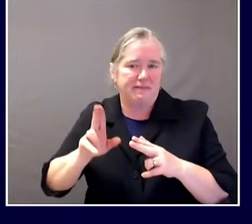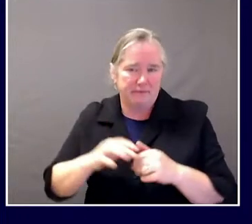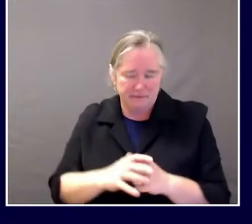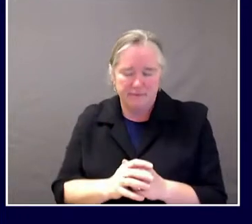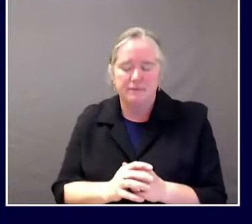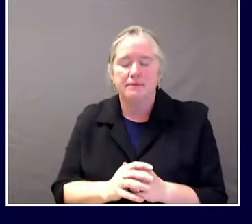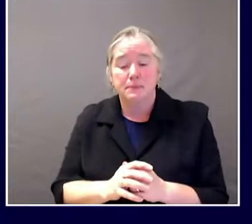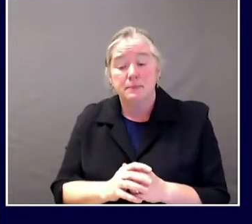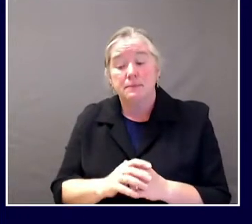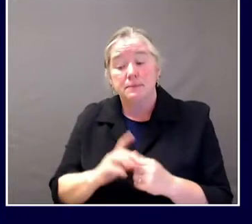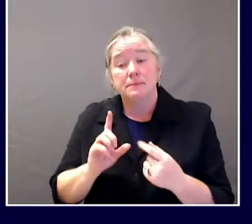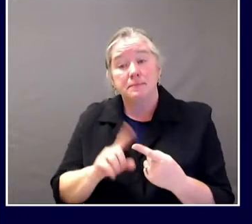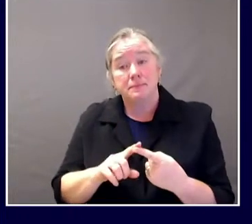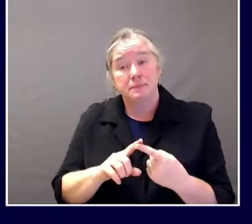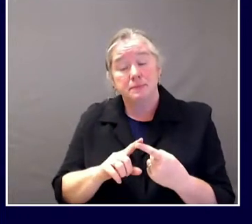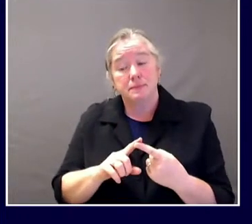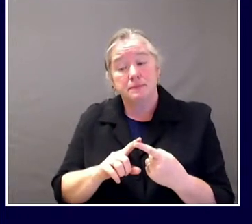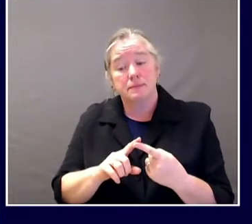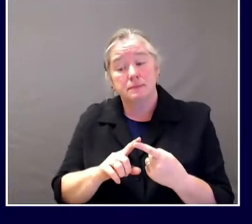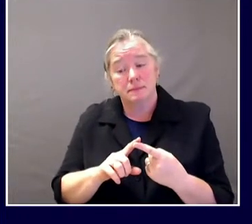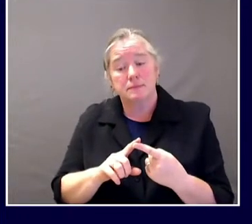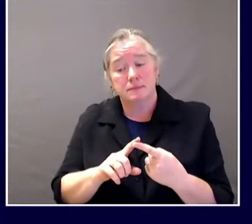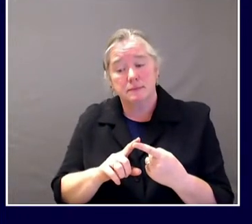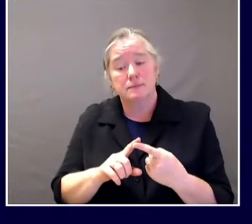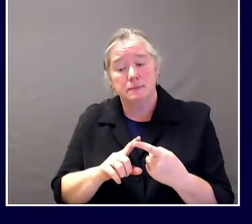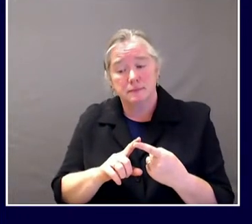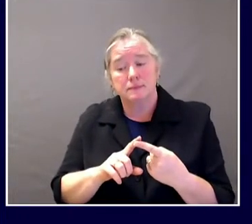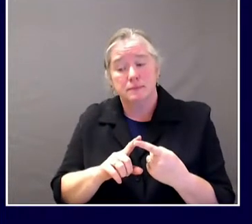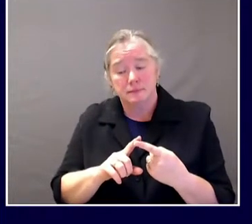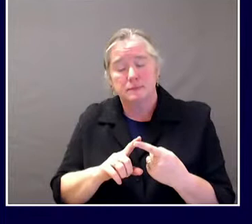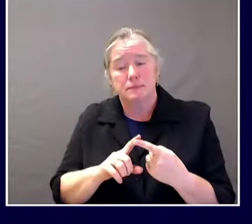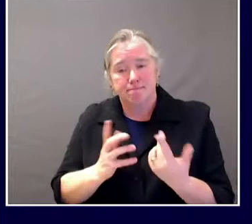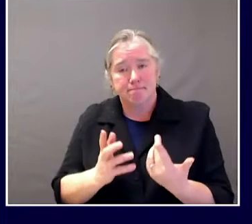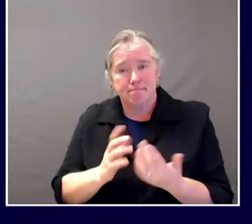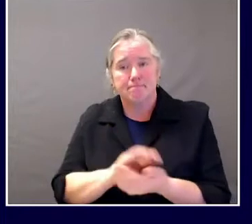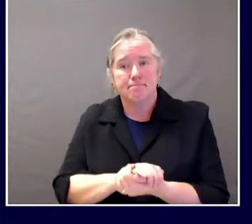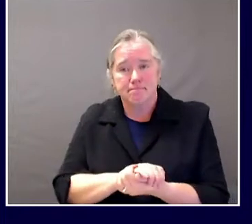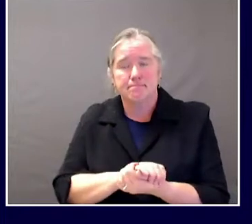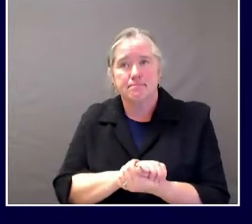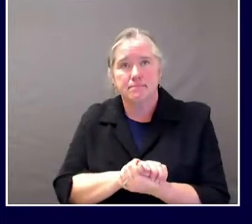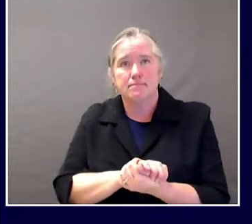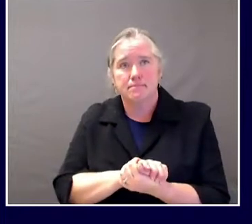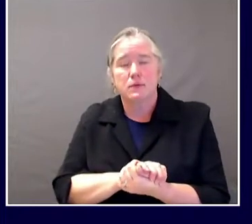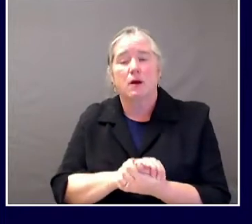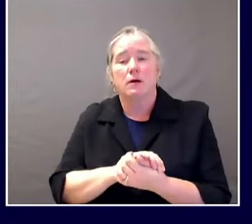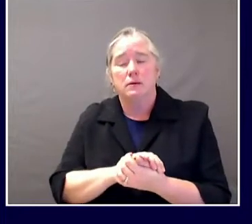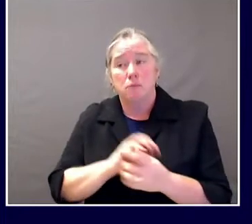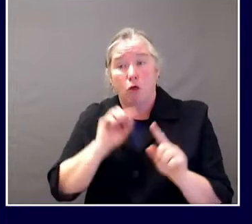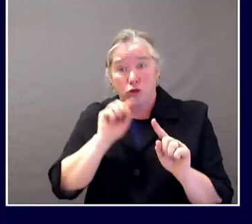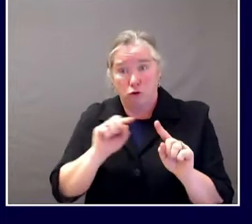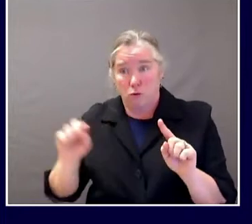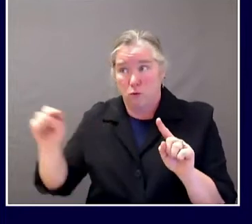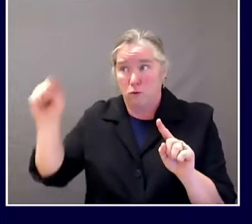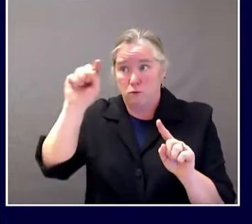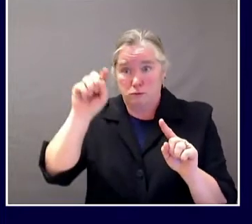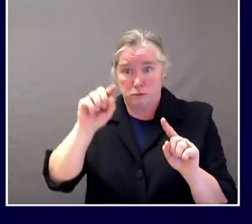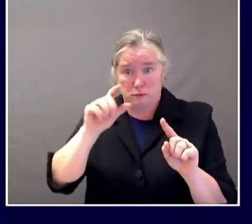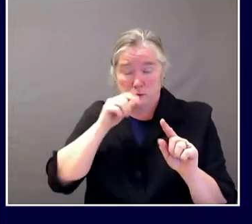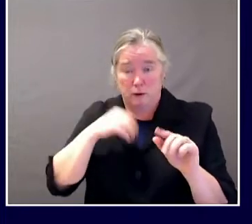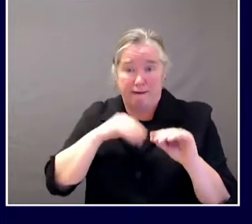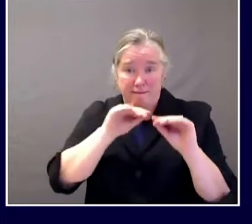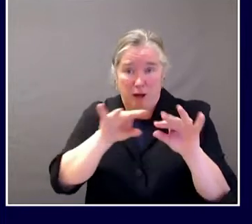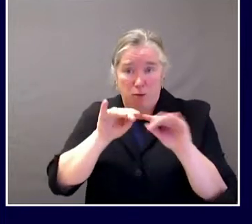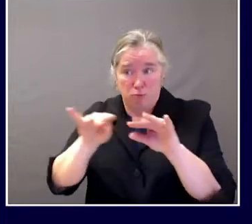One is that we continue to work with facilities,